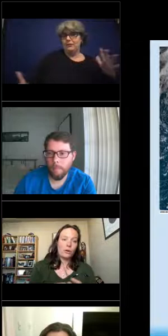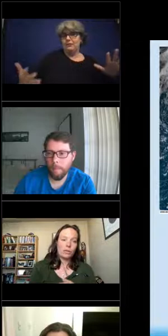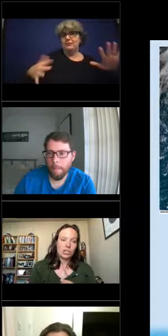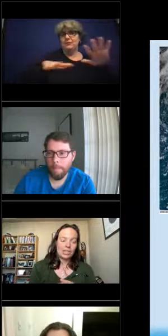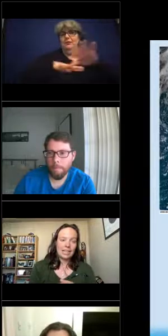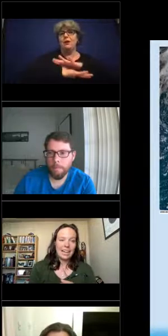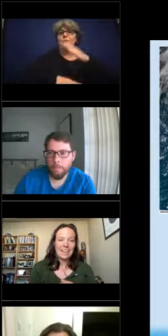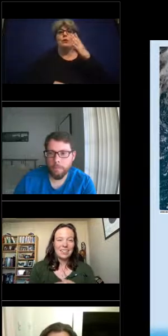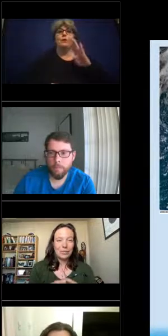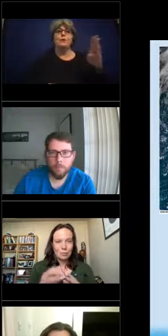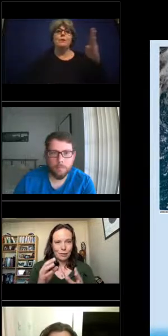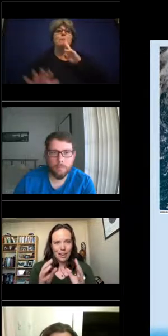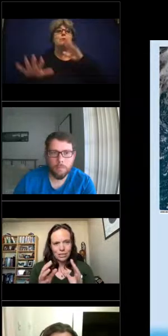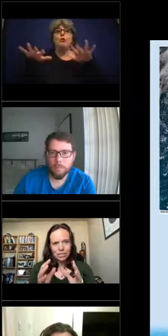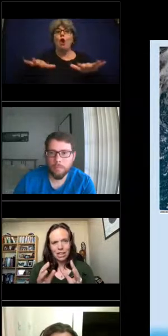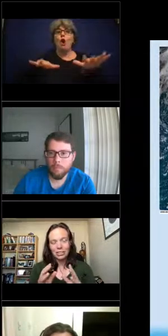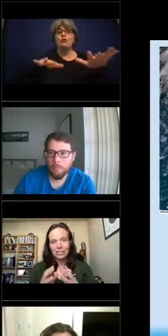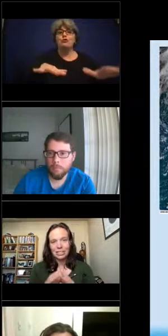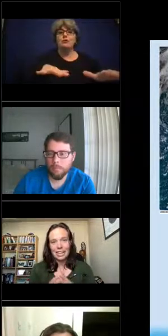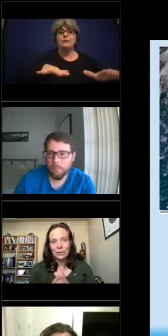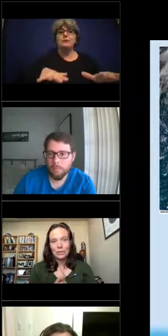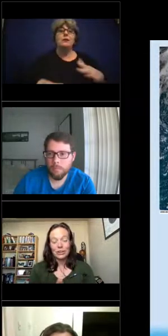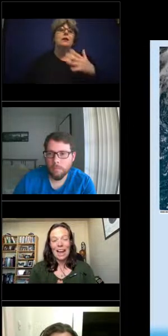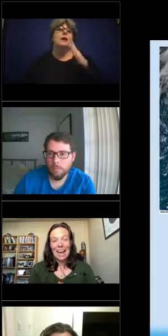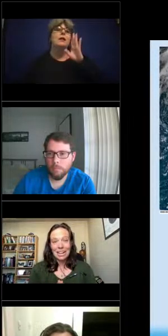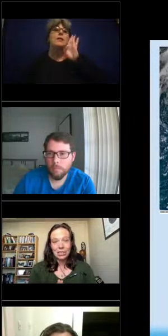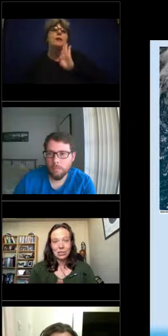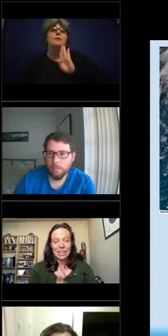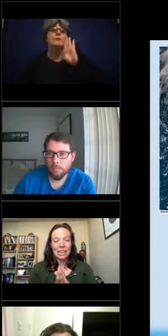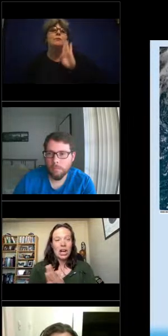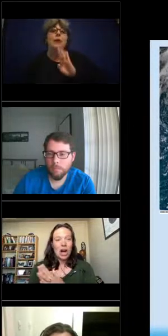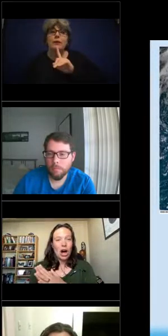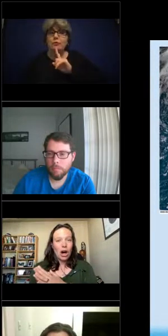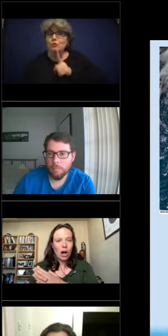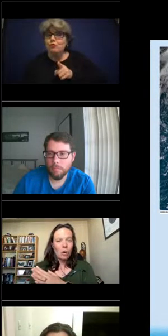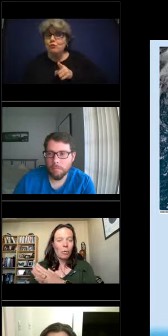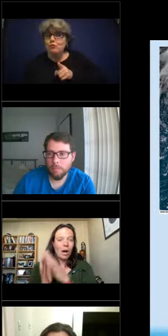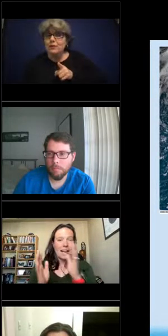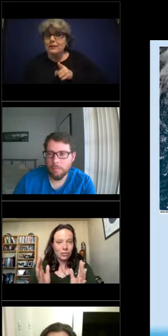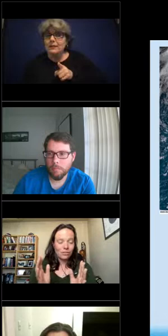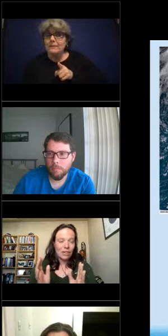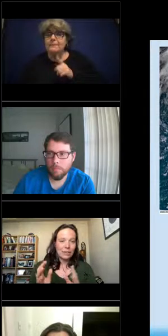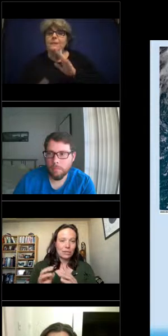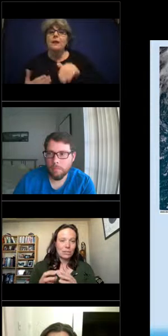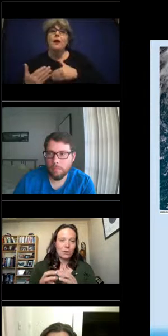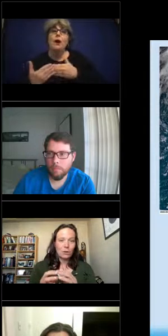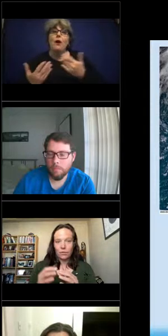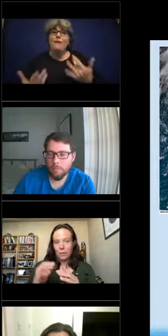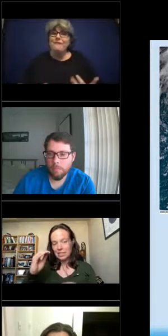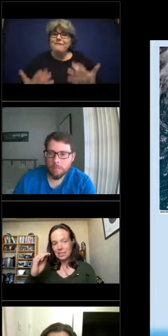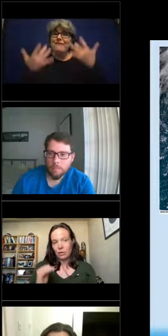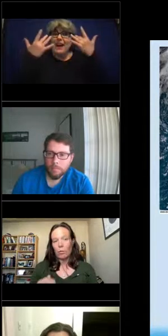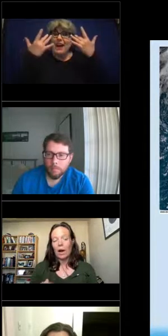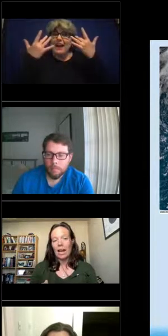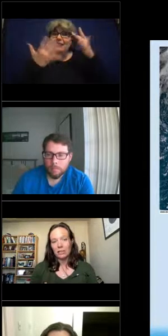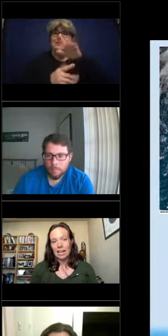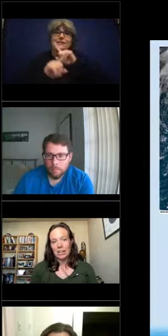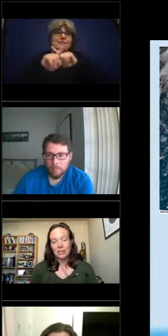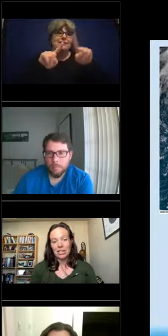blue ocean. And those brownish colored clouds are actually all wildfire smoke from the